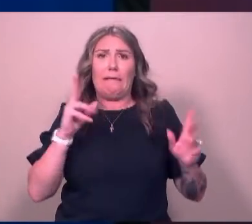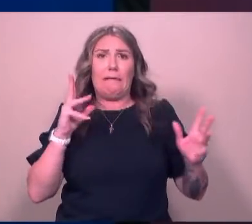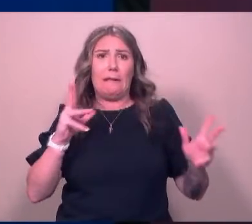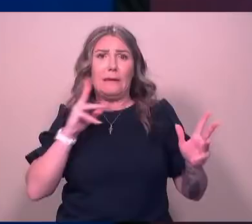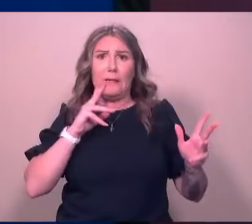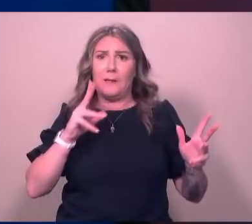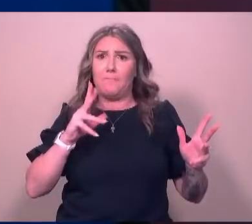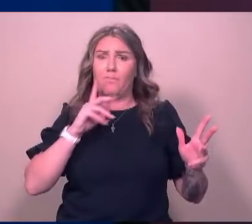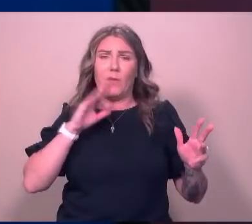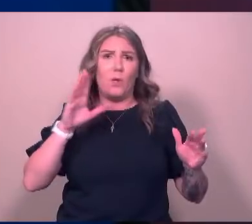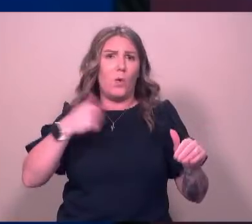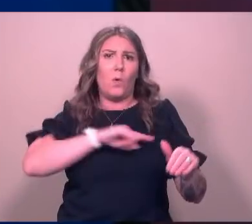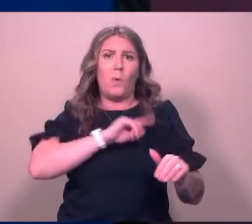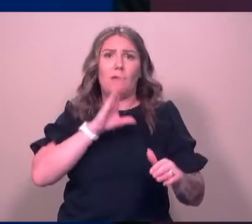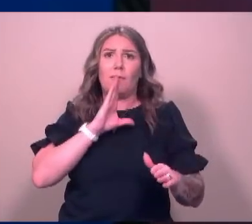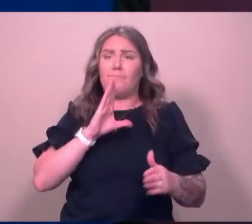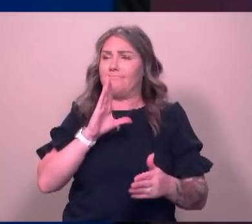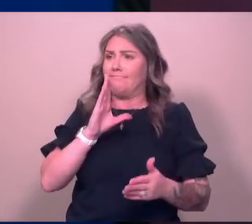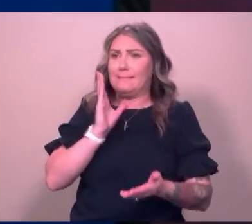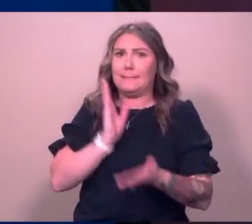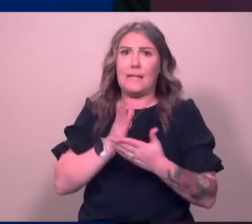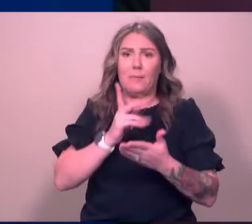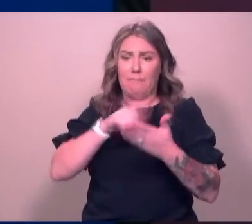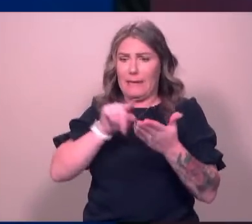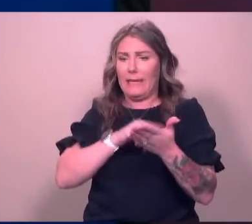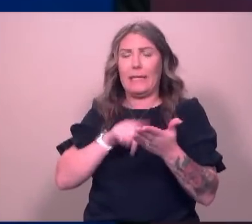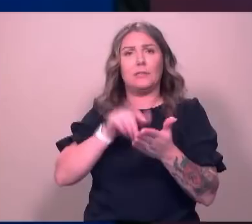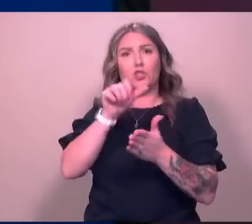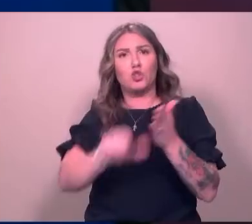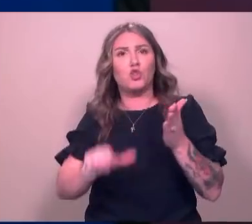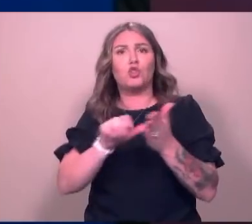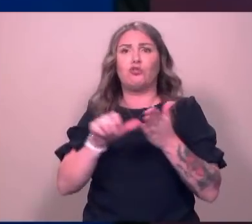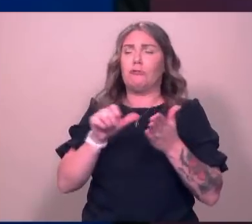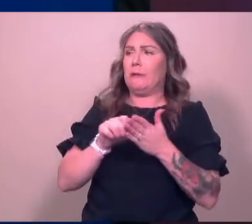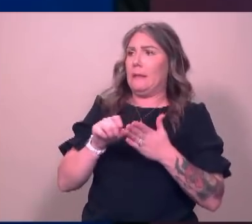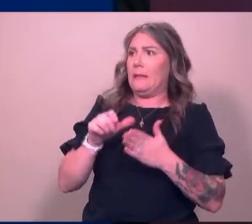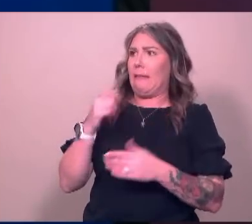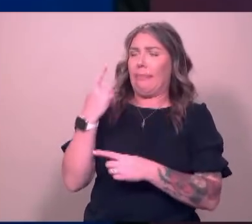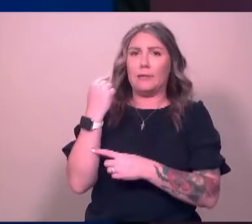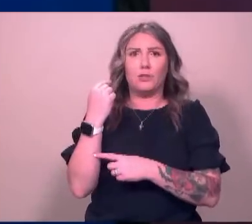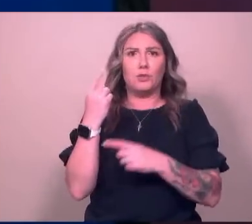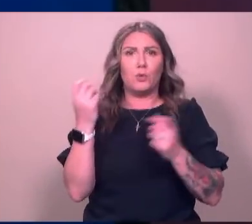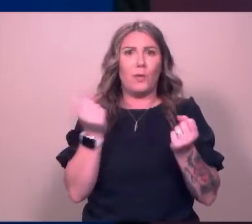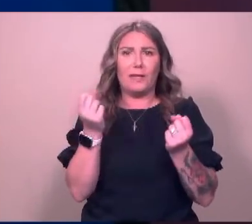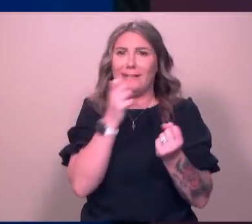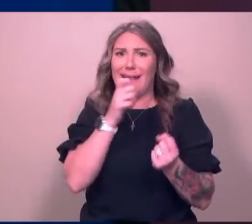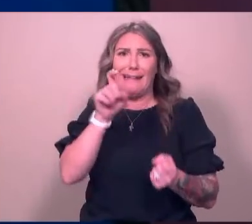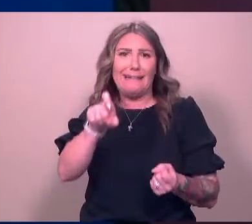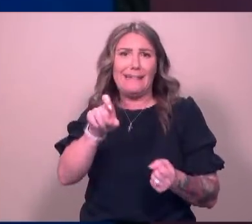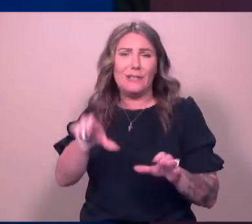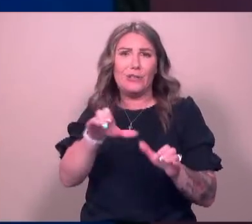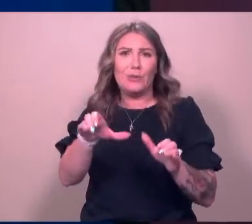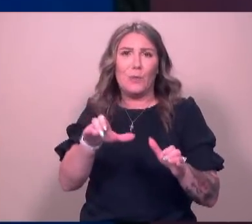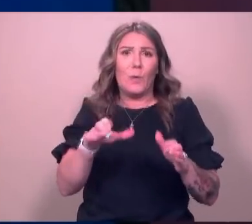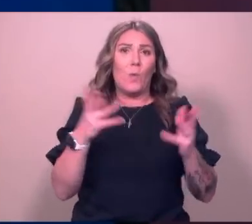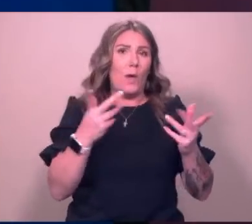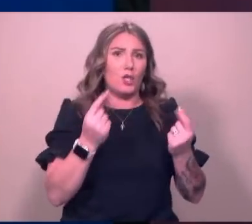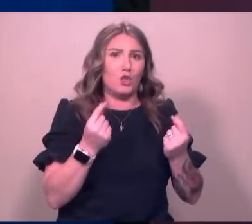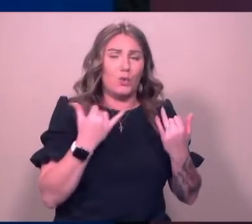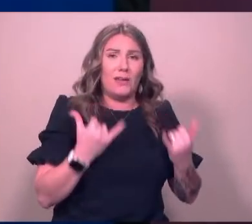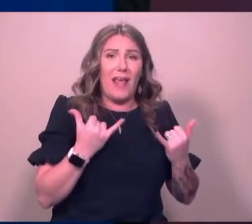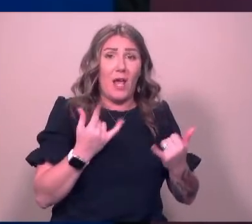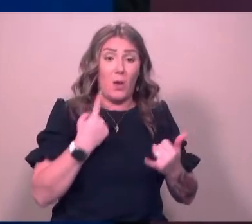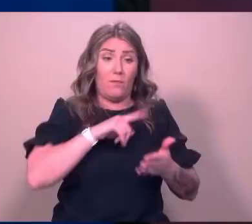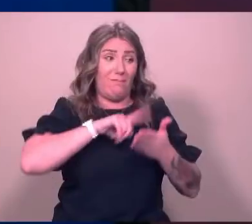up to the precipice of having to stop and starting to cancel surgical cases last winter. We didn't have to really do what we're doing now. We've